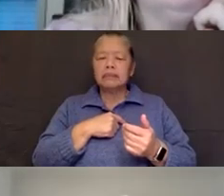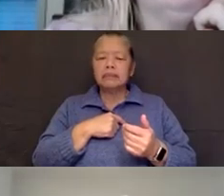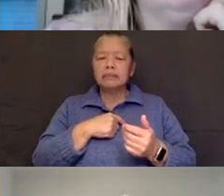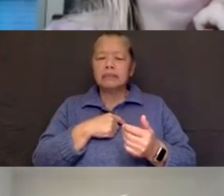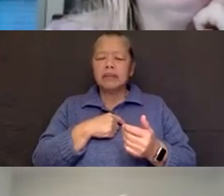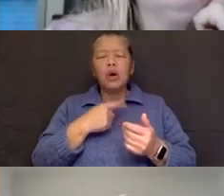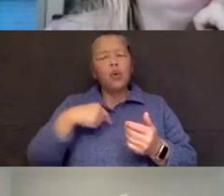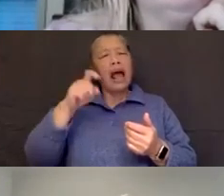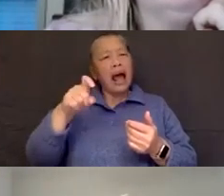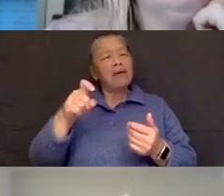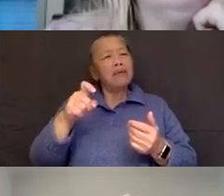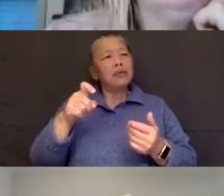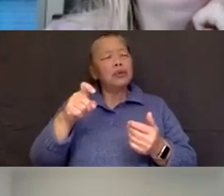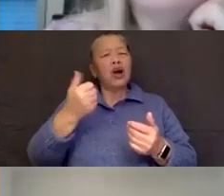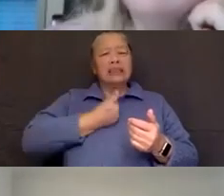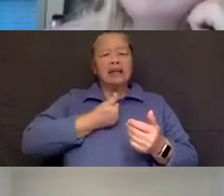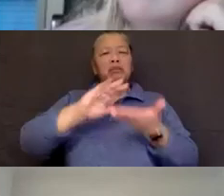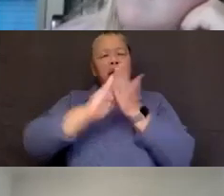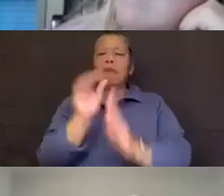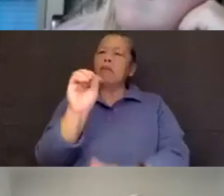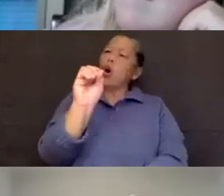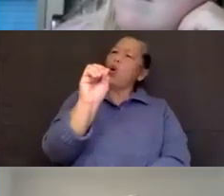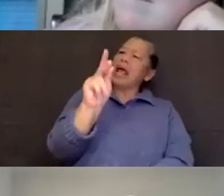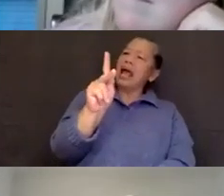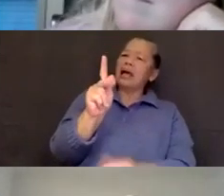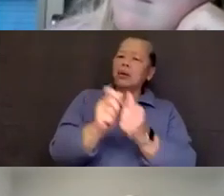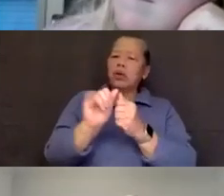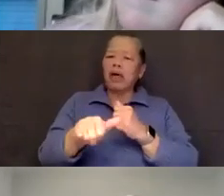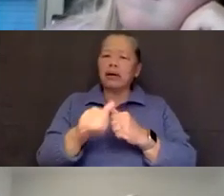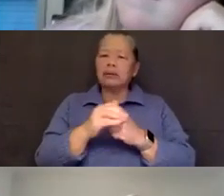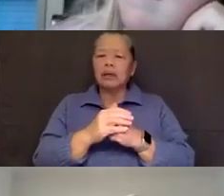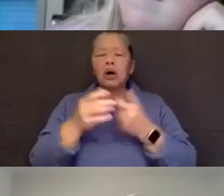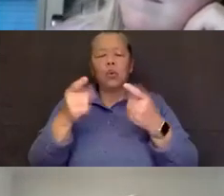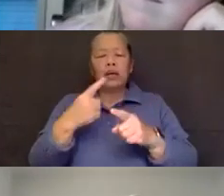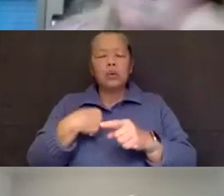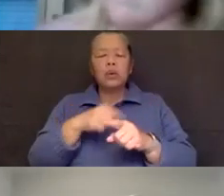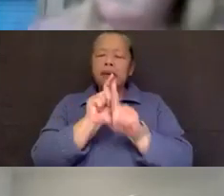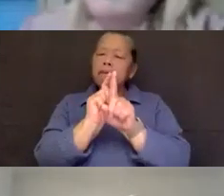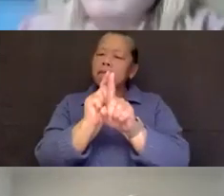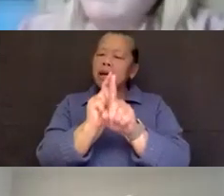okayness with ourselves, and as we mentor kids with disabilities,